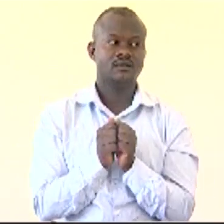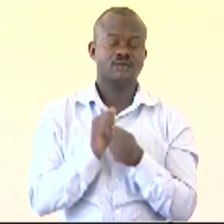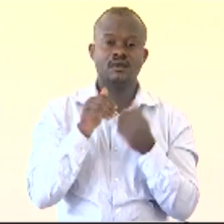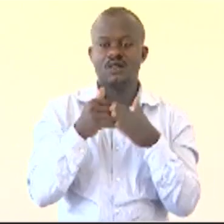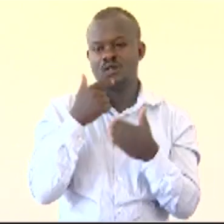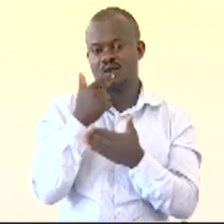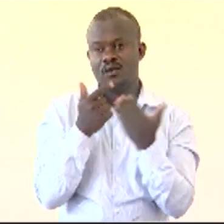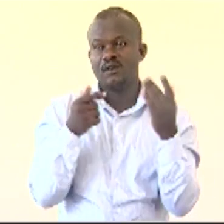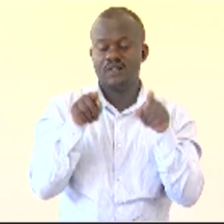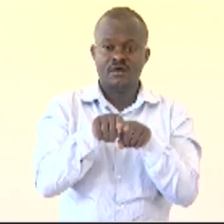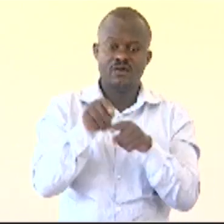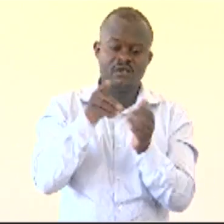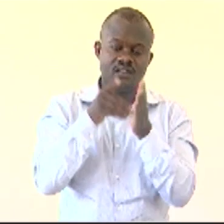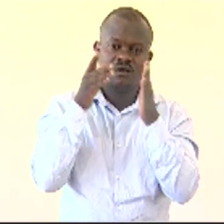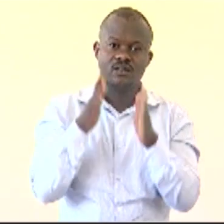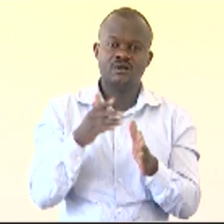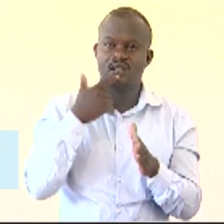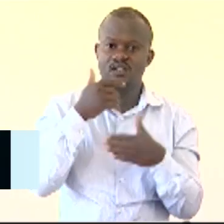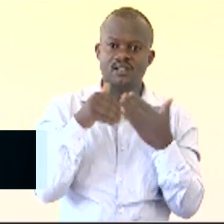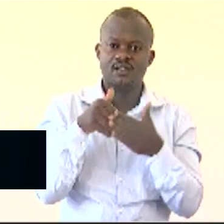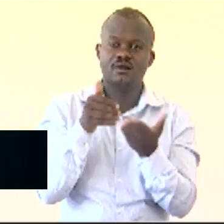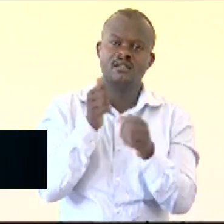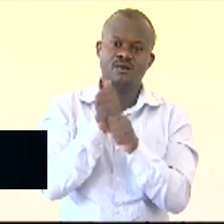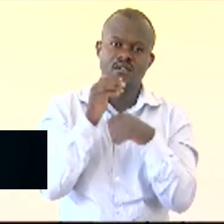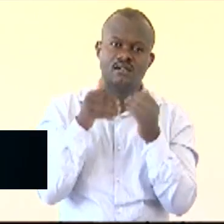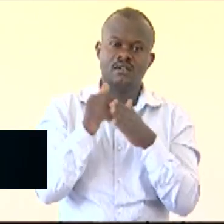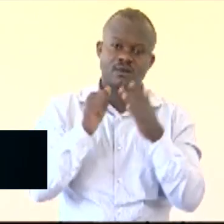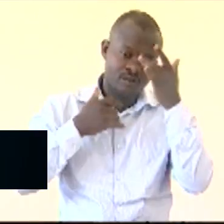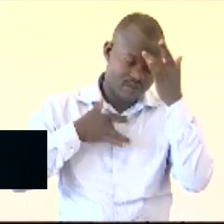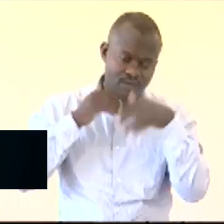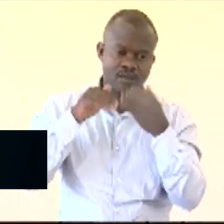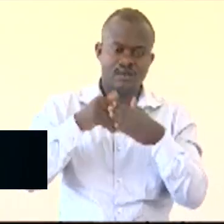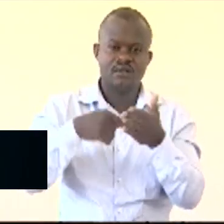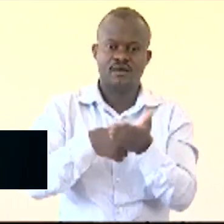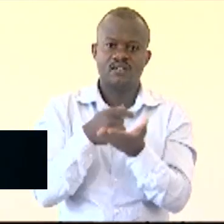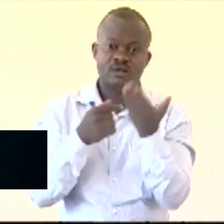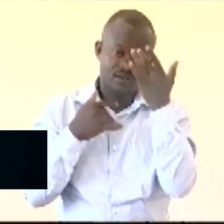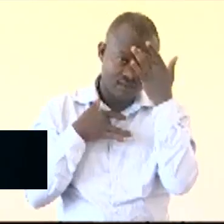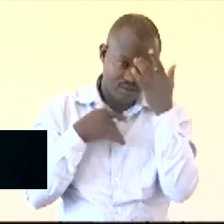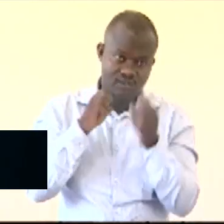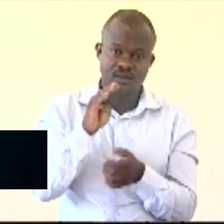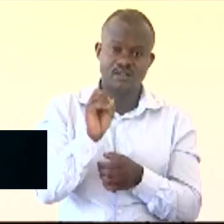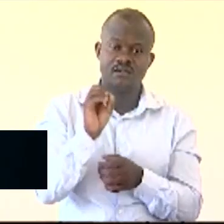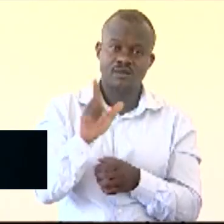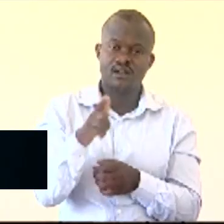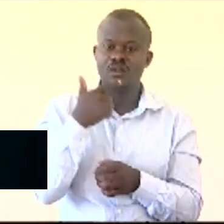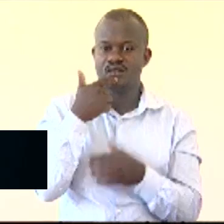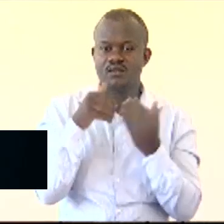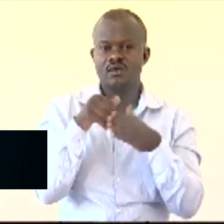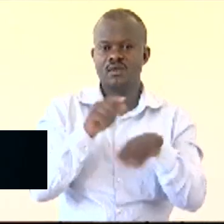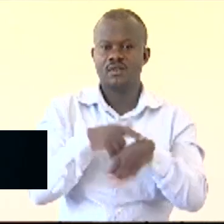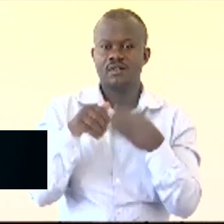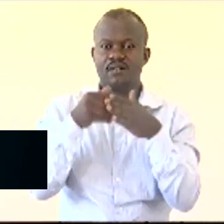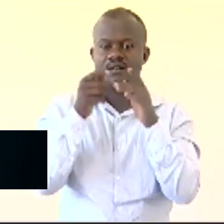So even the doctors, these medical workers, can also be infected when they are treating these Ebola patients. So when it comes to the